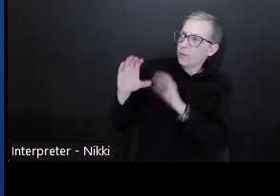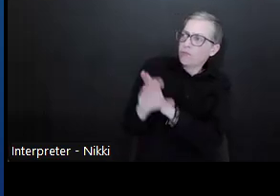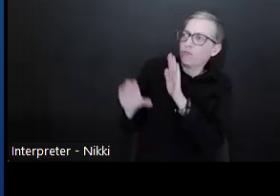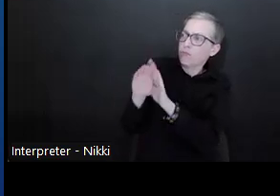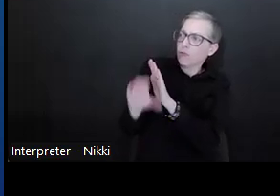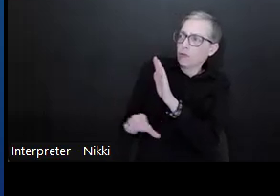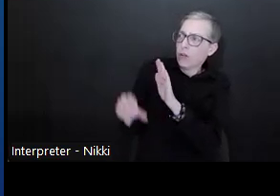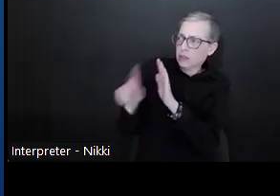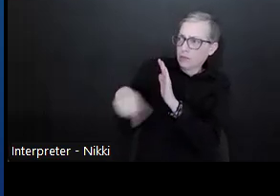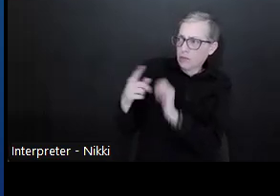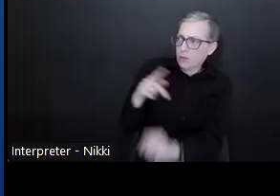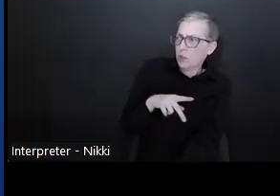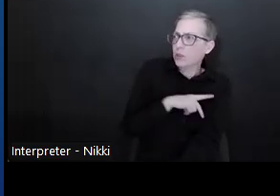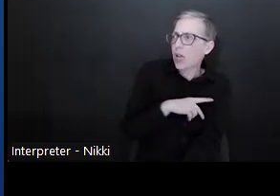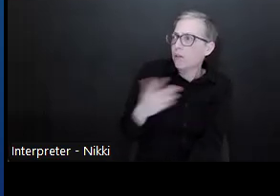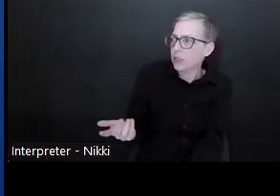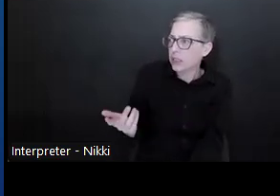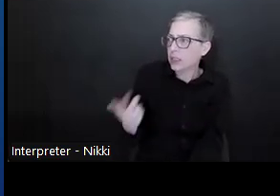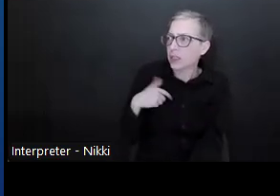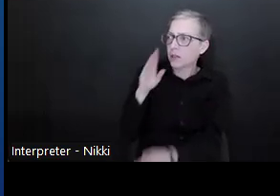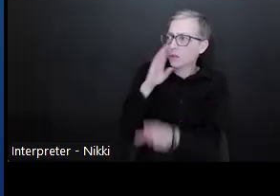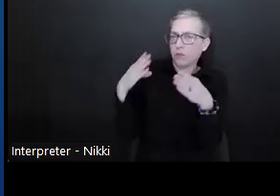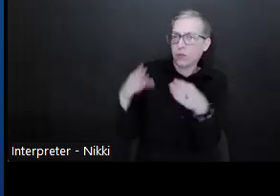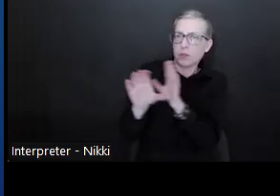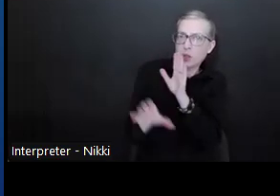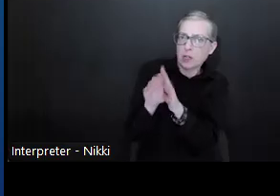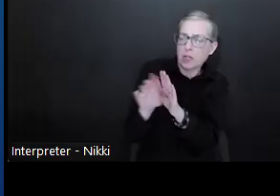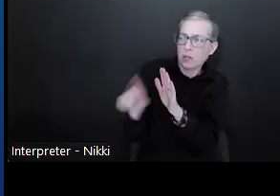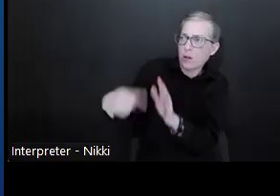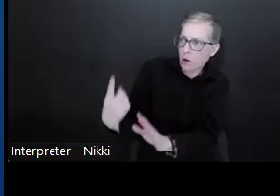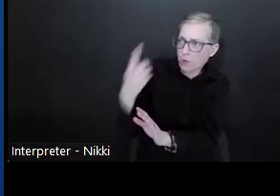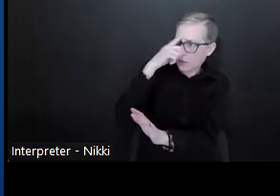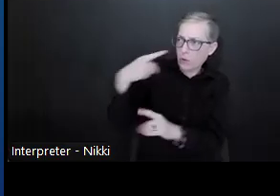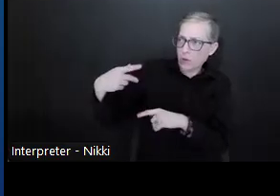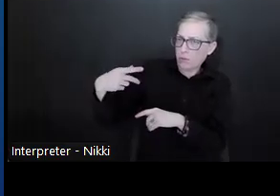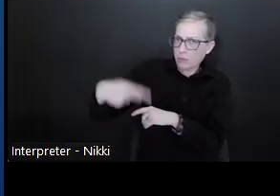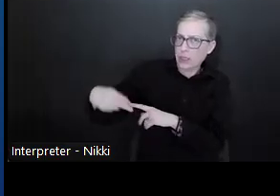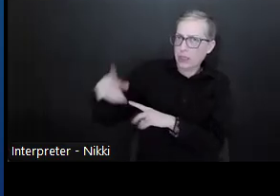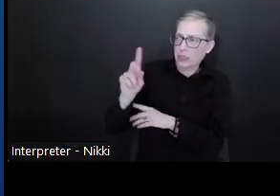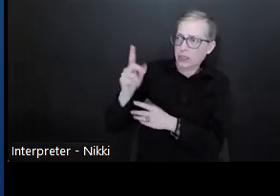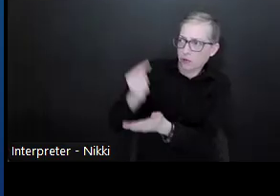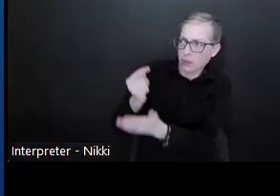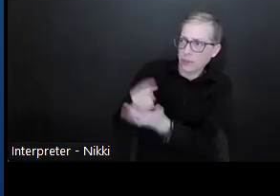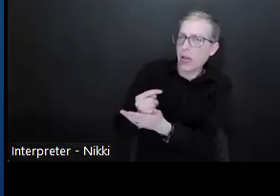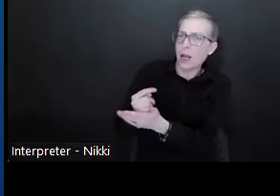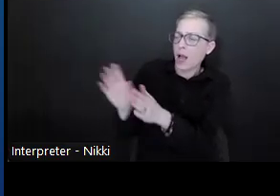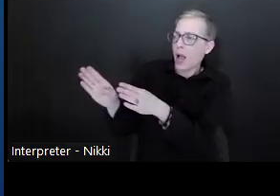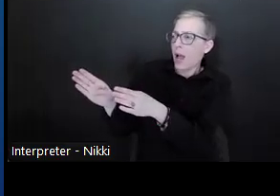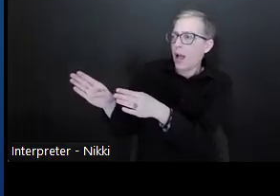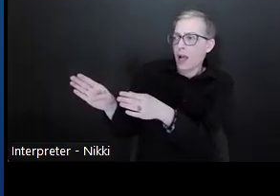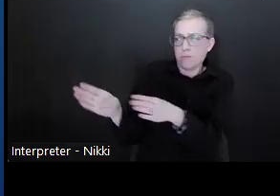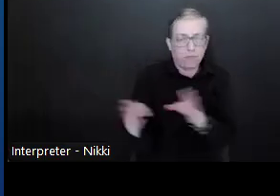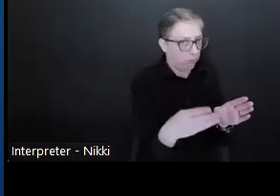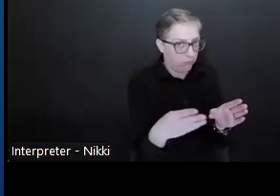and that we are really just going to focus on traits in our personality disorder treatment. So we're moving away from the idea that we are just